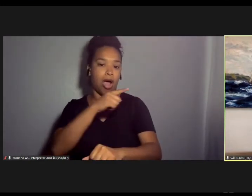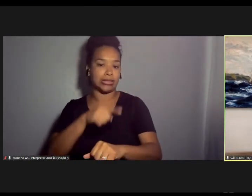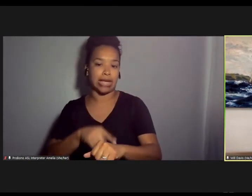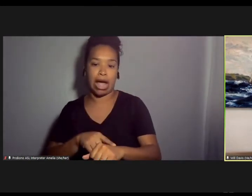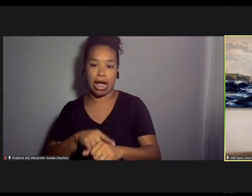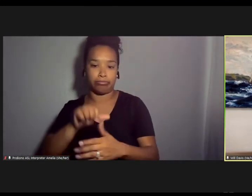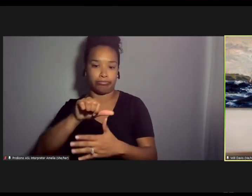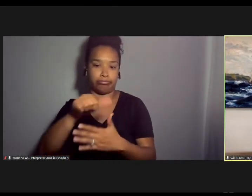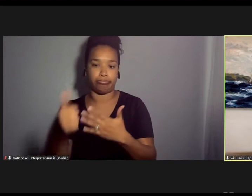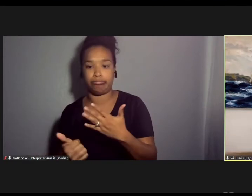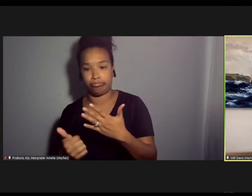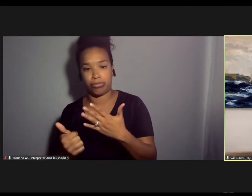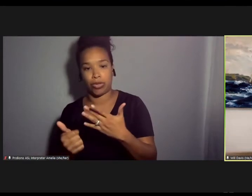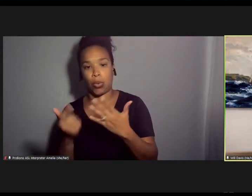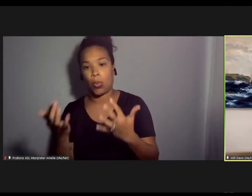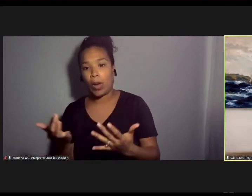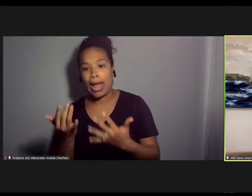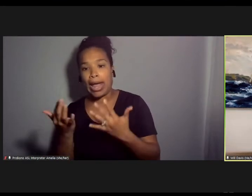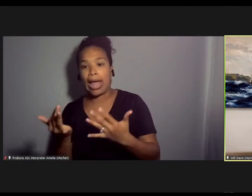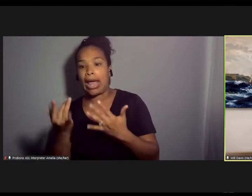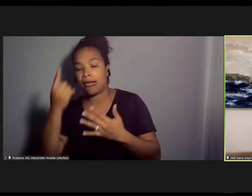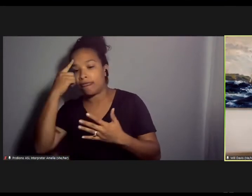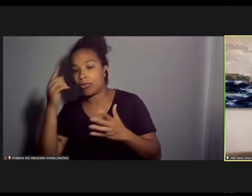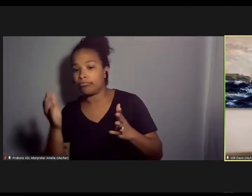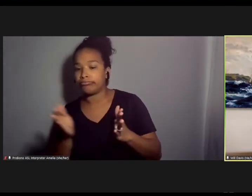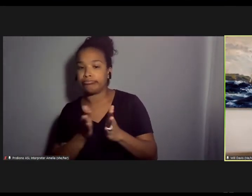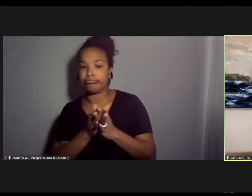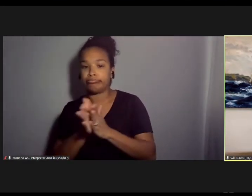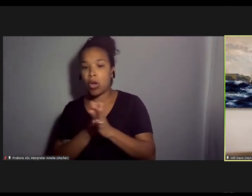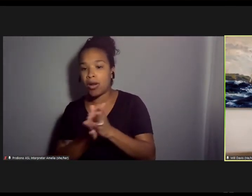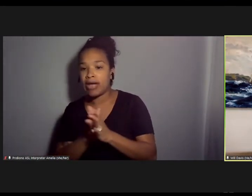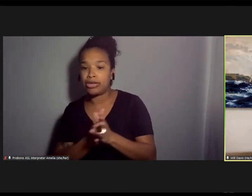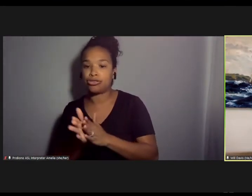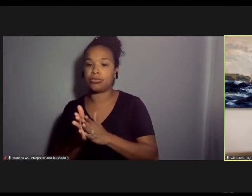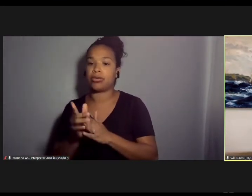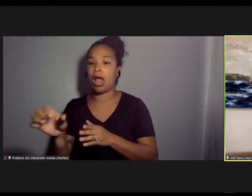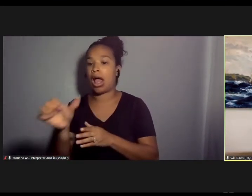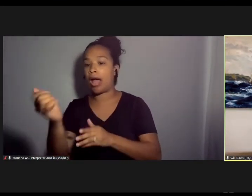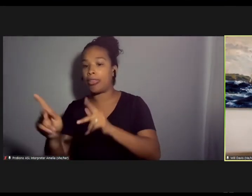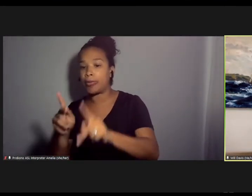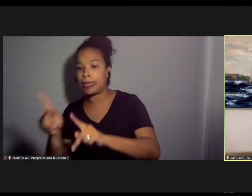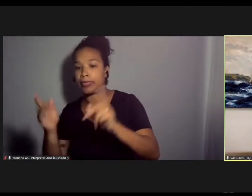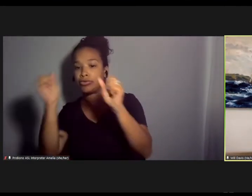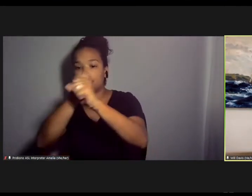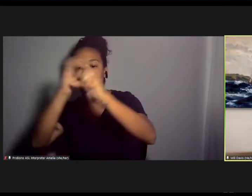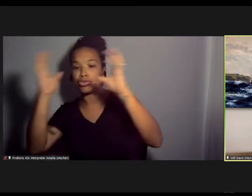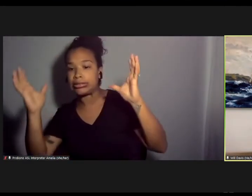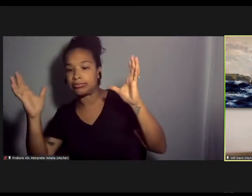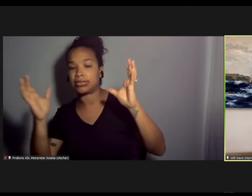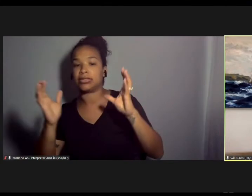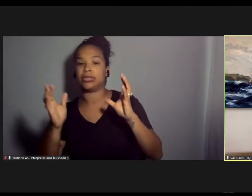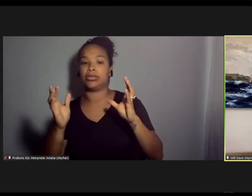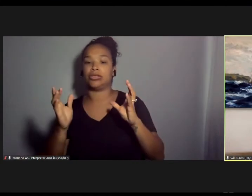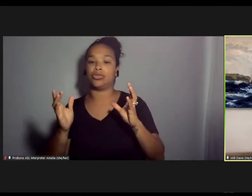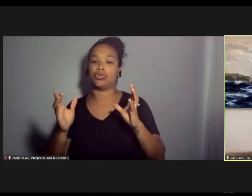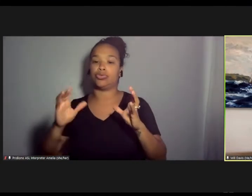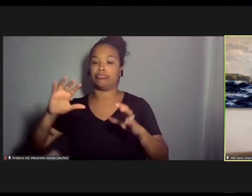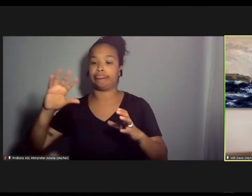for the gravitational pull of someone else's desire or someone else's vision to pull me into